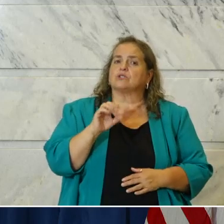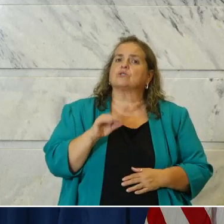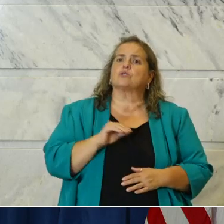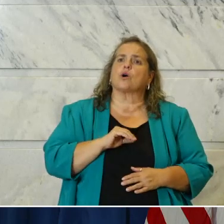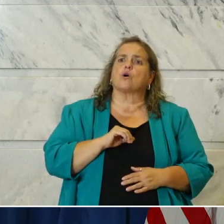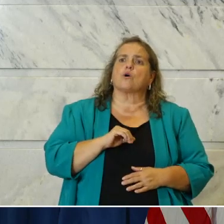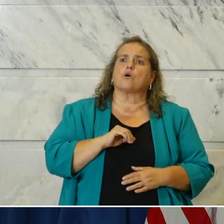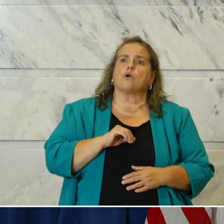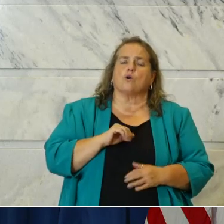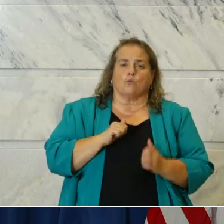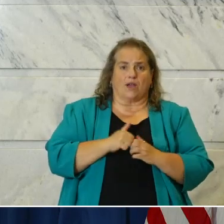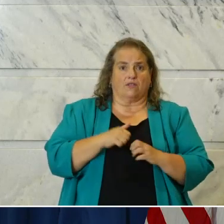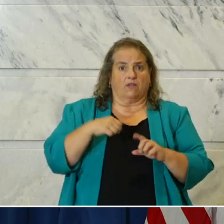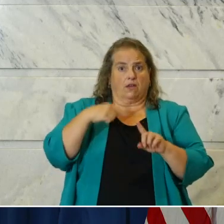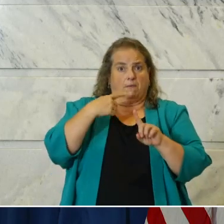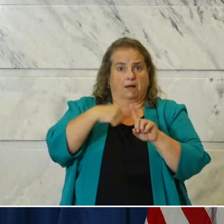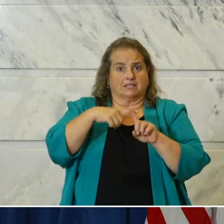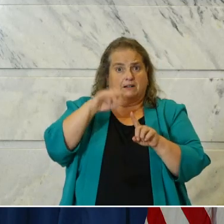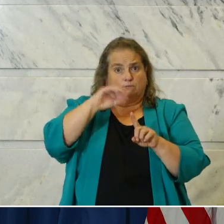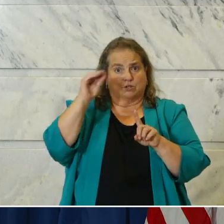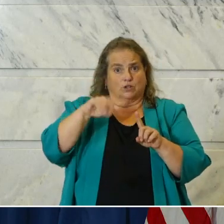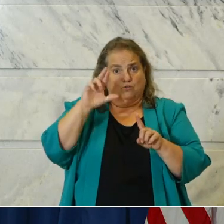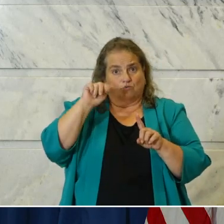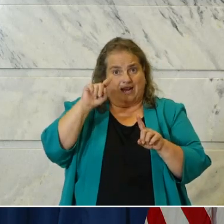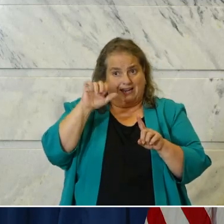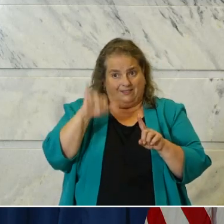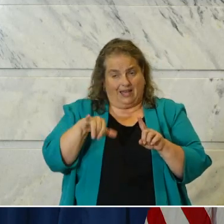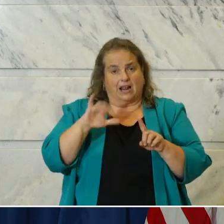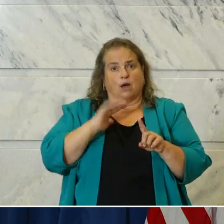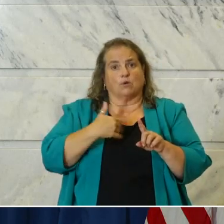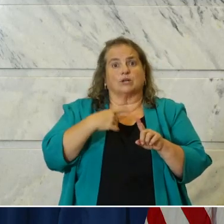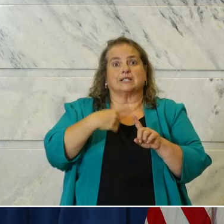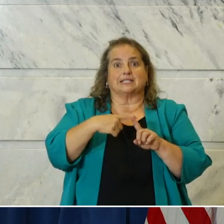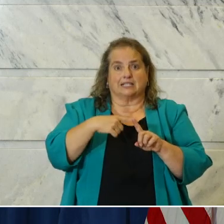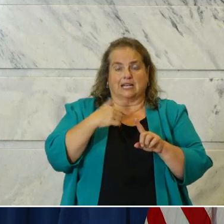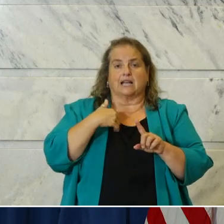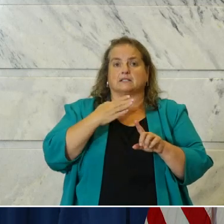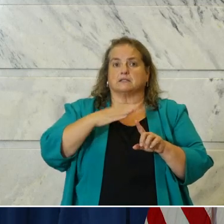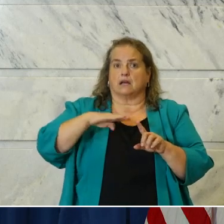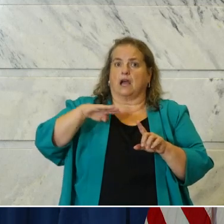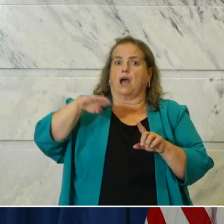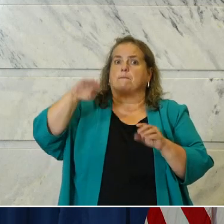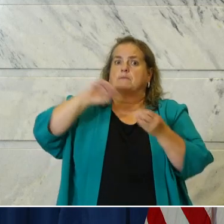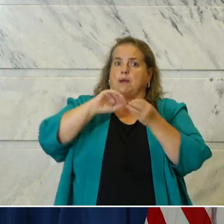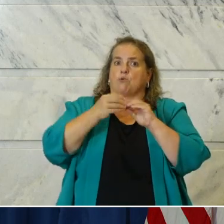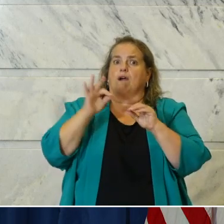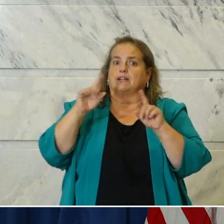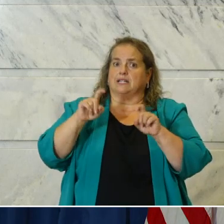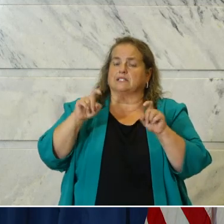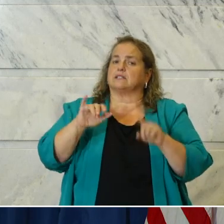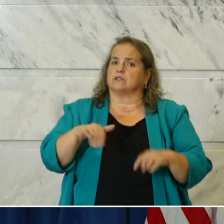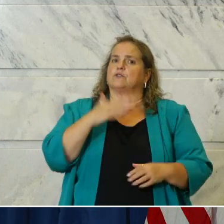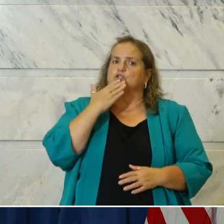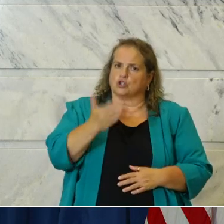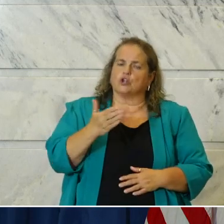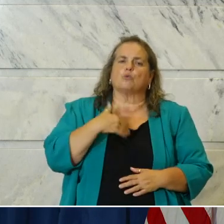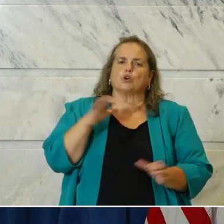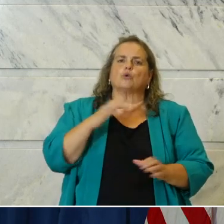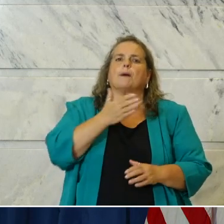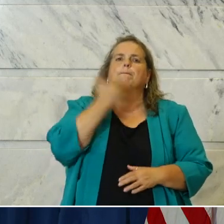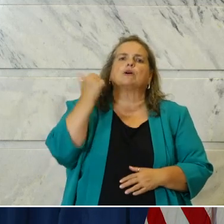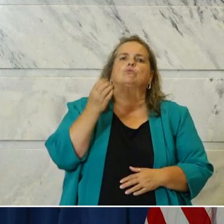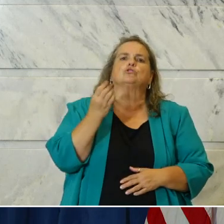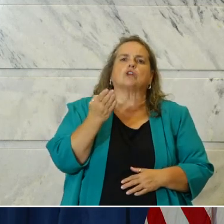the positivity rate as it is, where our testing has creeped up. So we're doing a better job